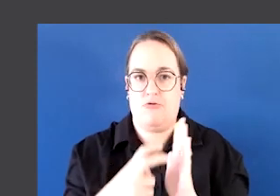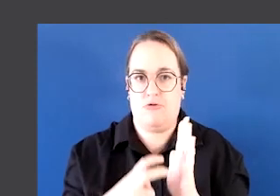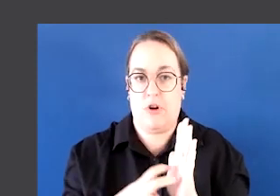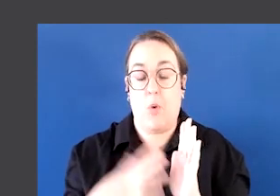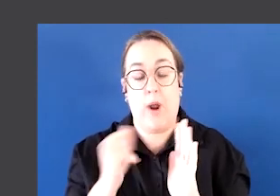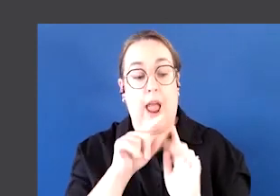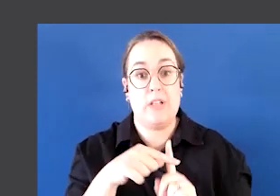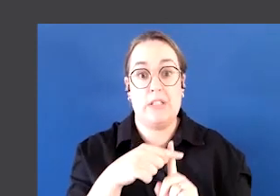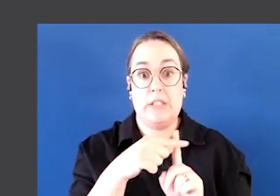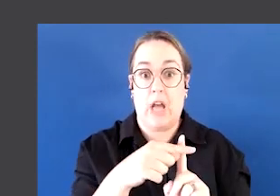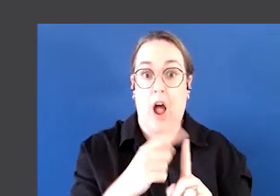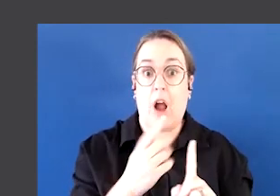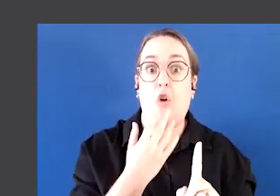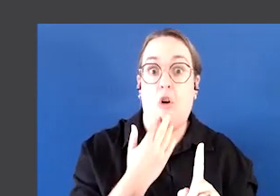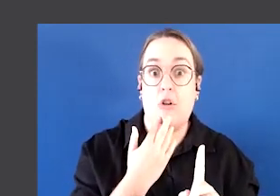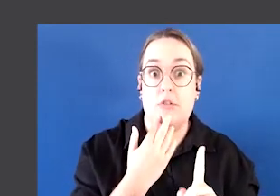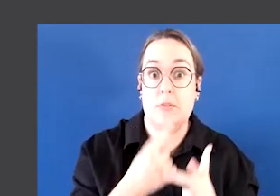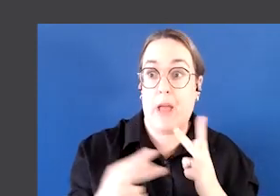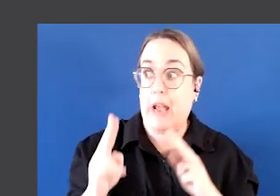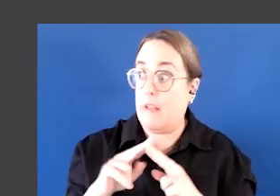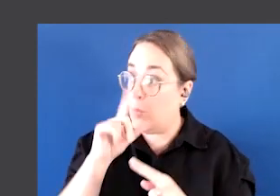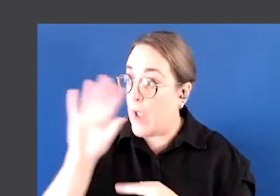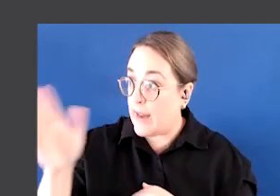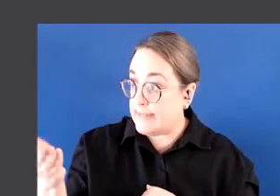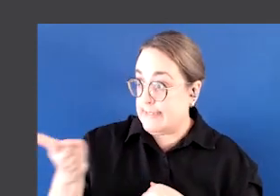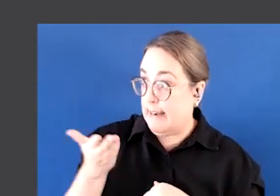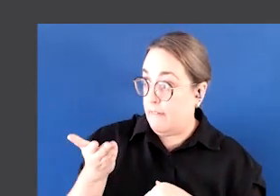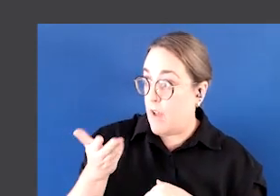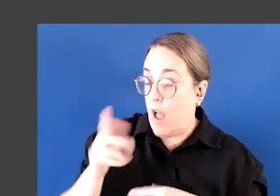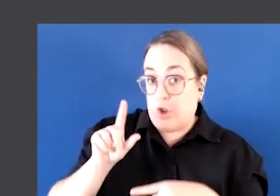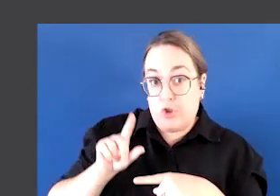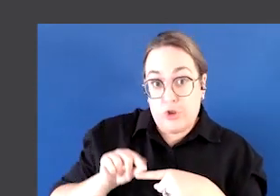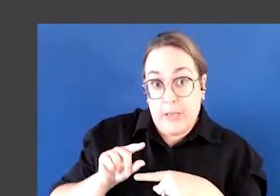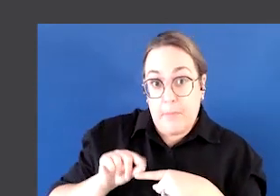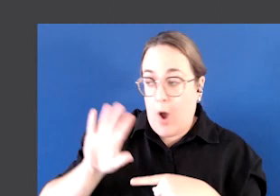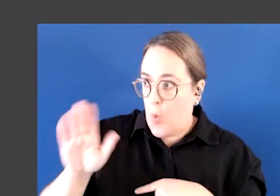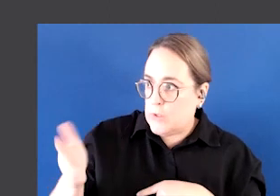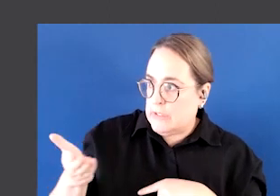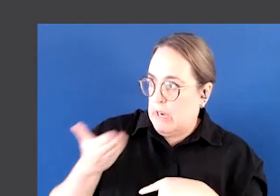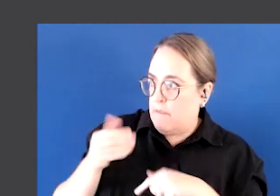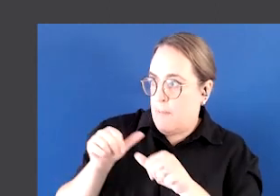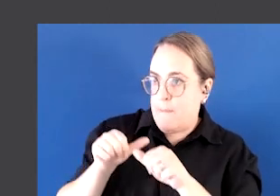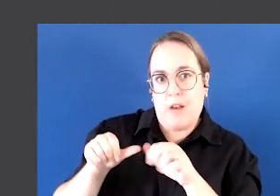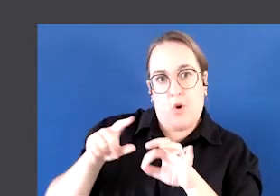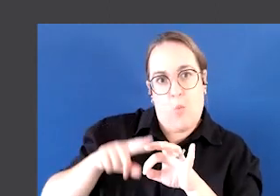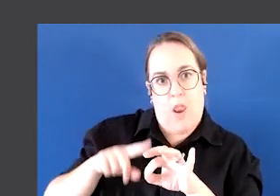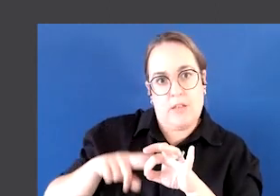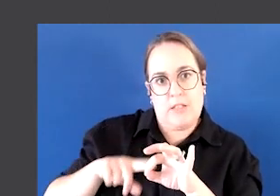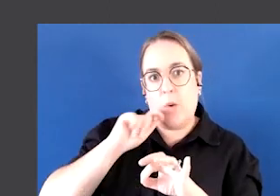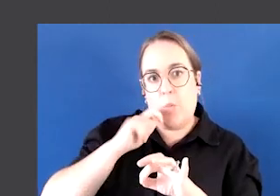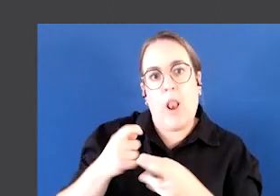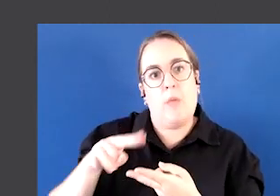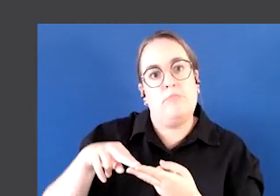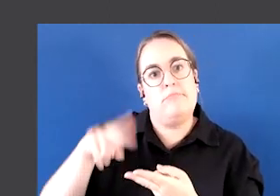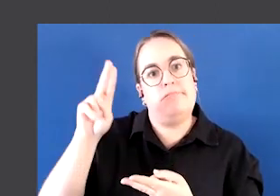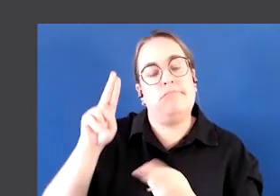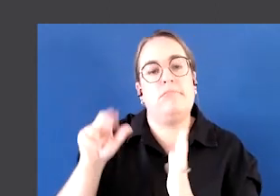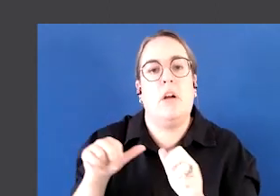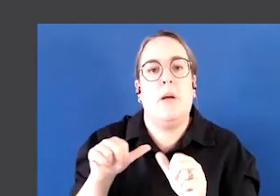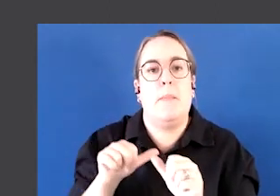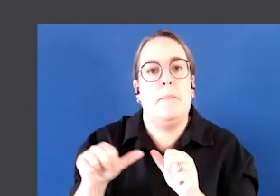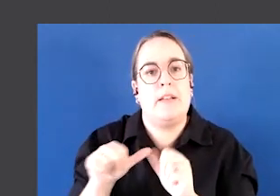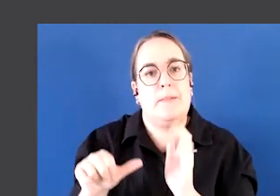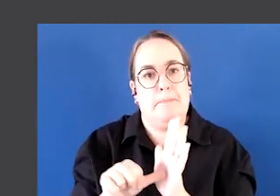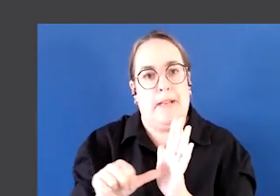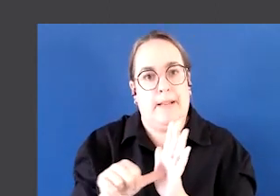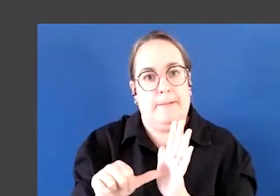again, we use target costs for our alliance contracts with incentives for the contractor to perform and to come under that target cost